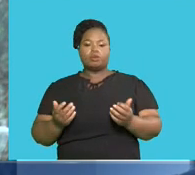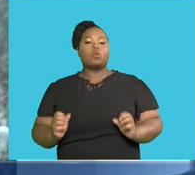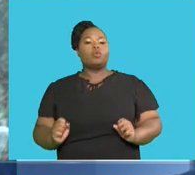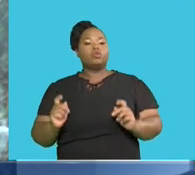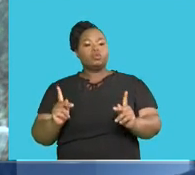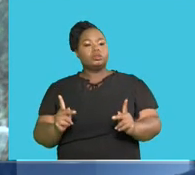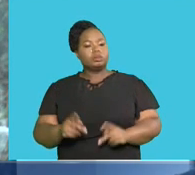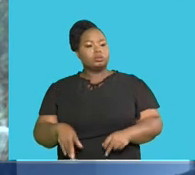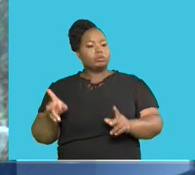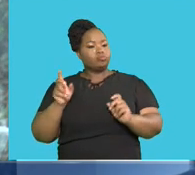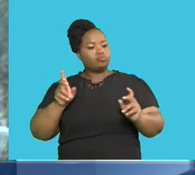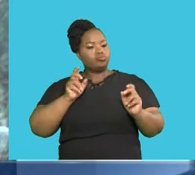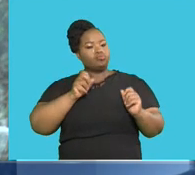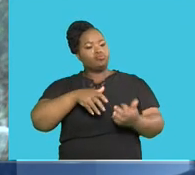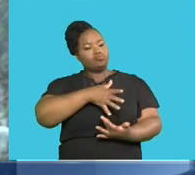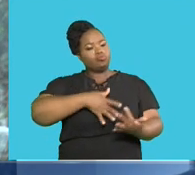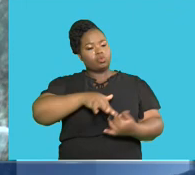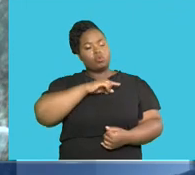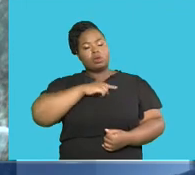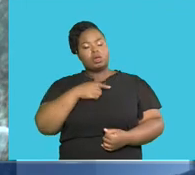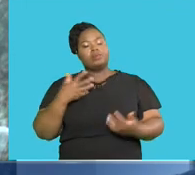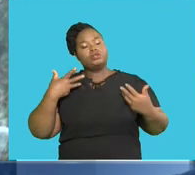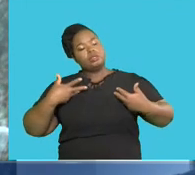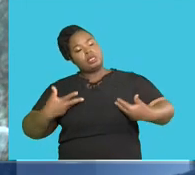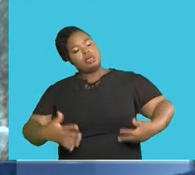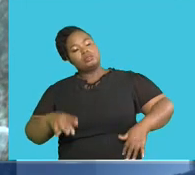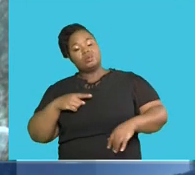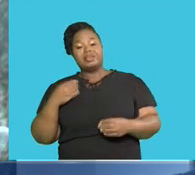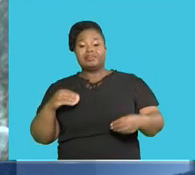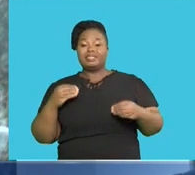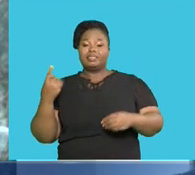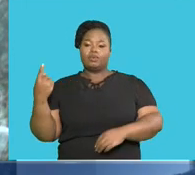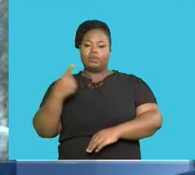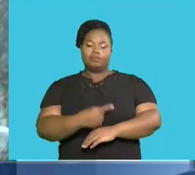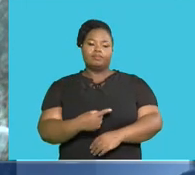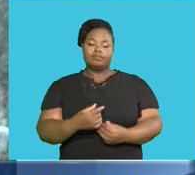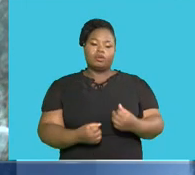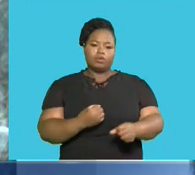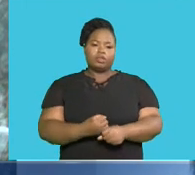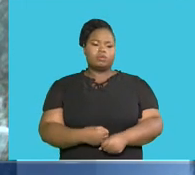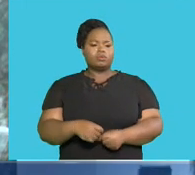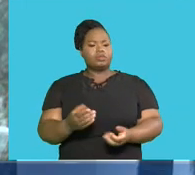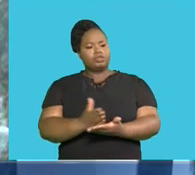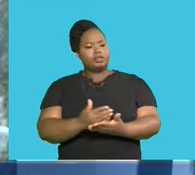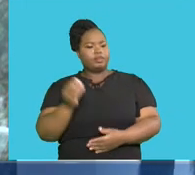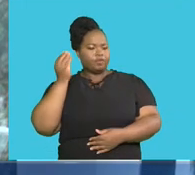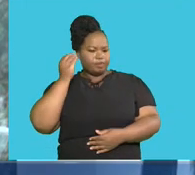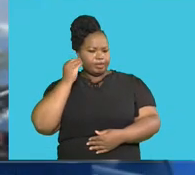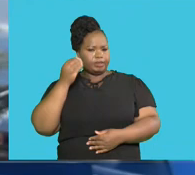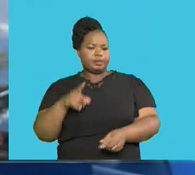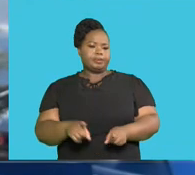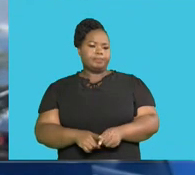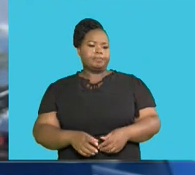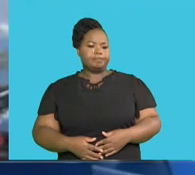lokuzimamela njengoba behlala bexakekile unyaka wonke. Kunye nokuba babelane ngolwazi kwaye